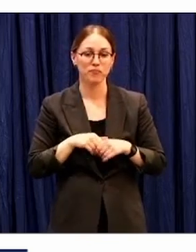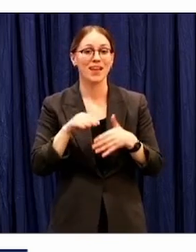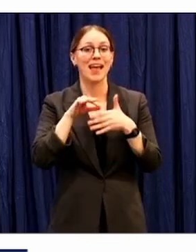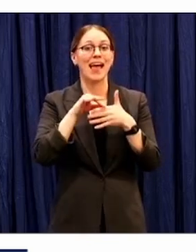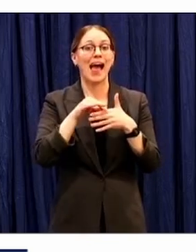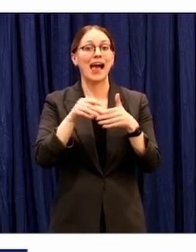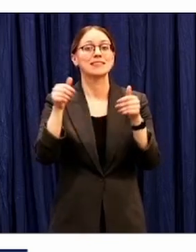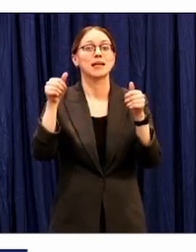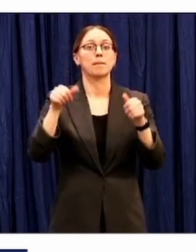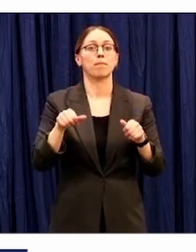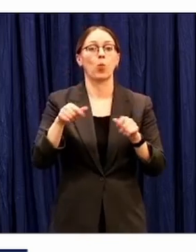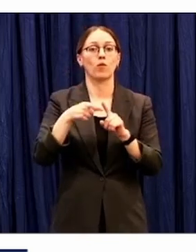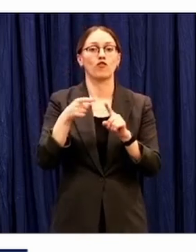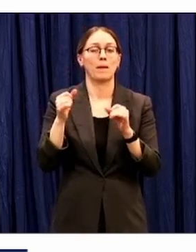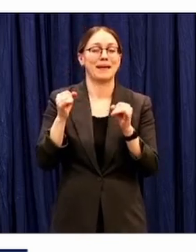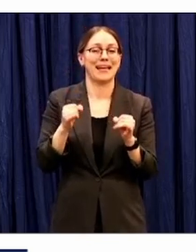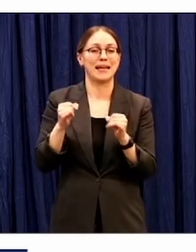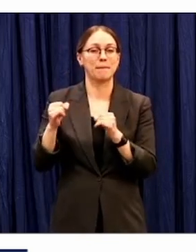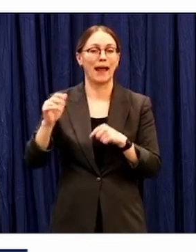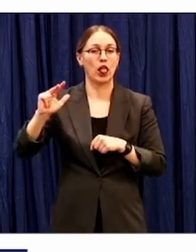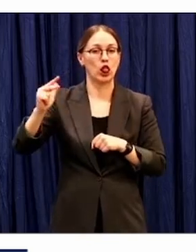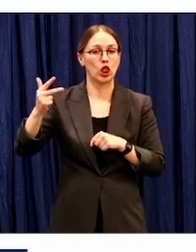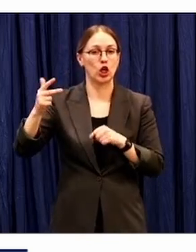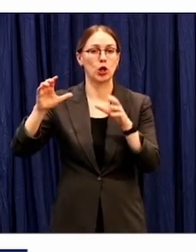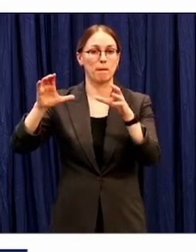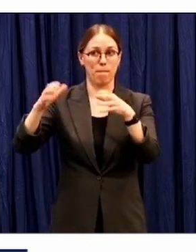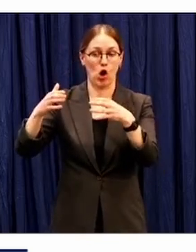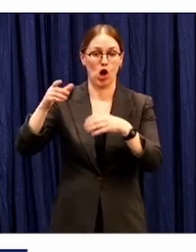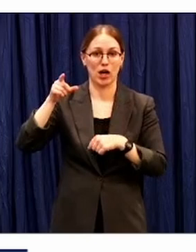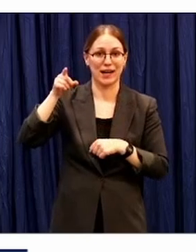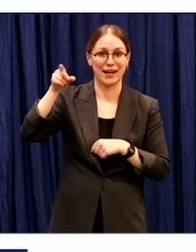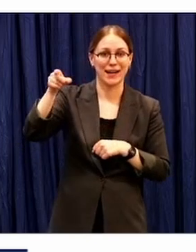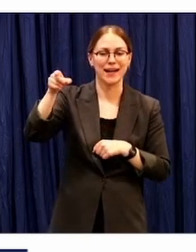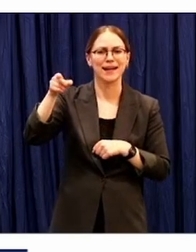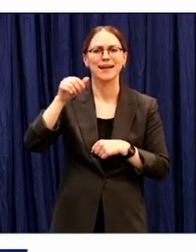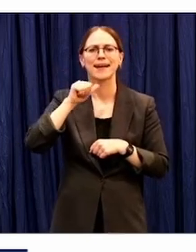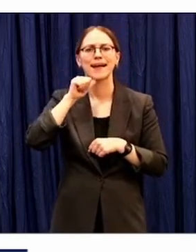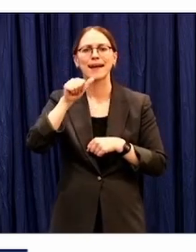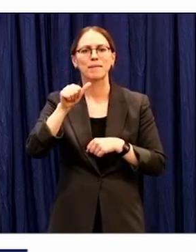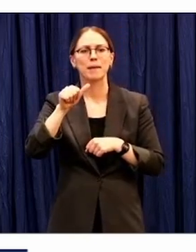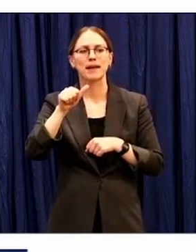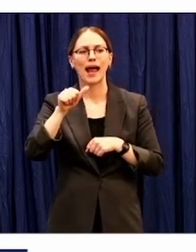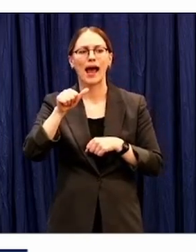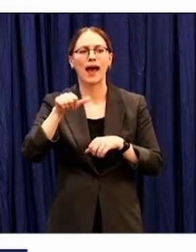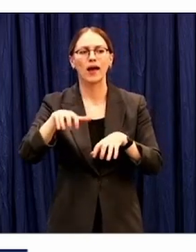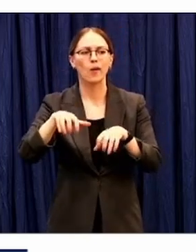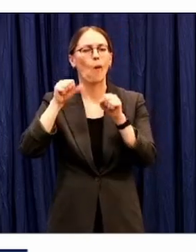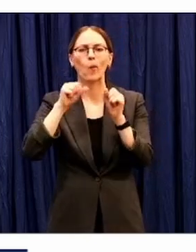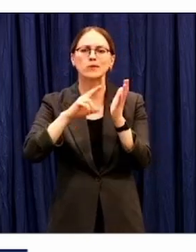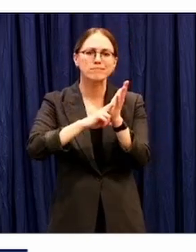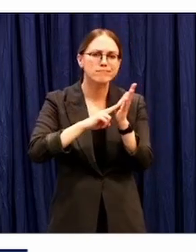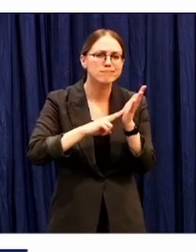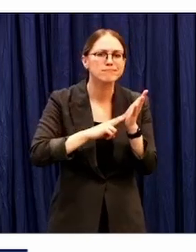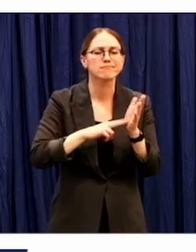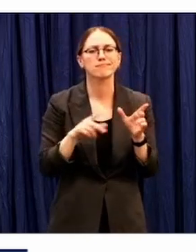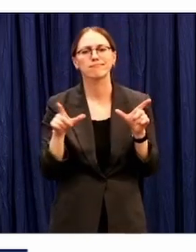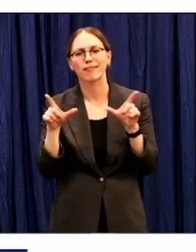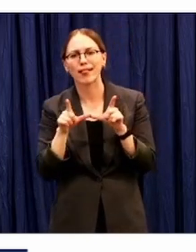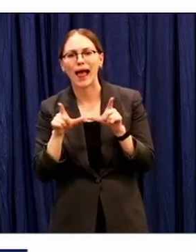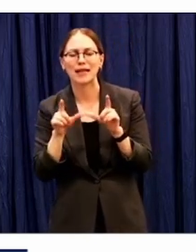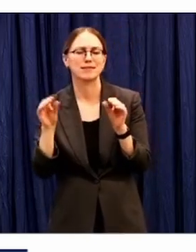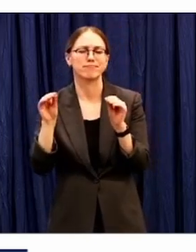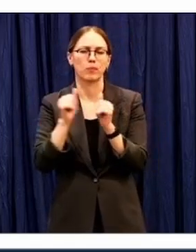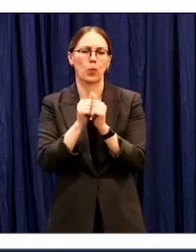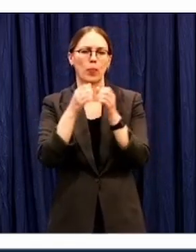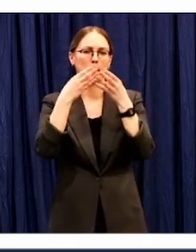an independent third party, whereas the third party is not posting due to contractual or licensing or another arrangement with a